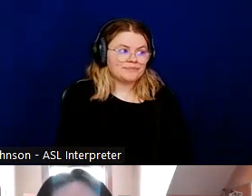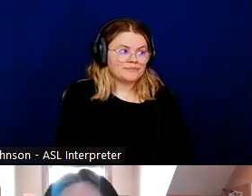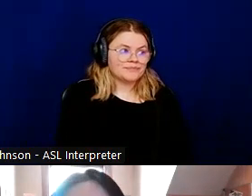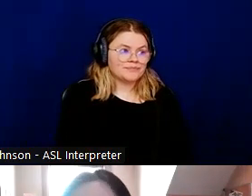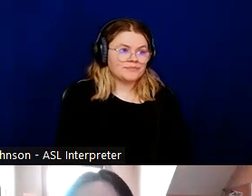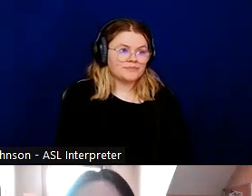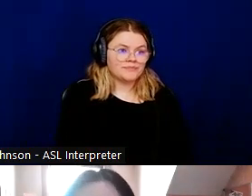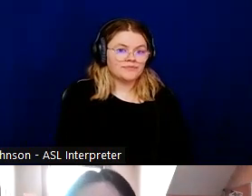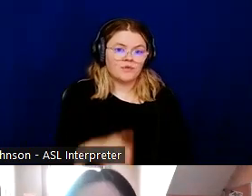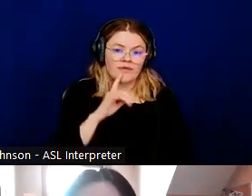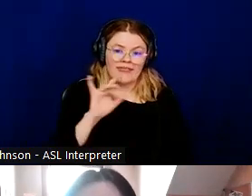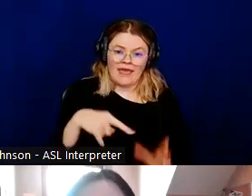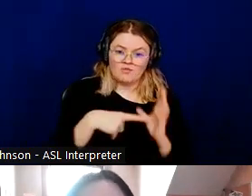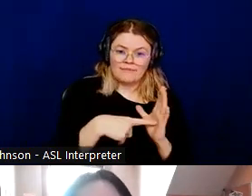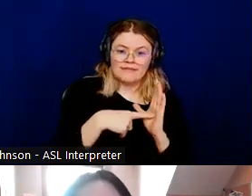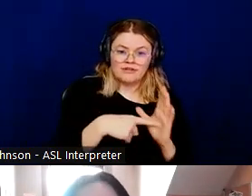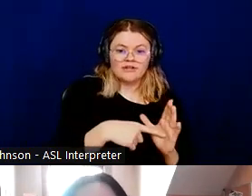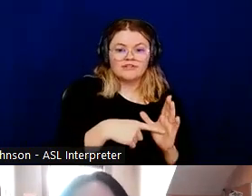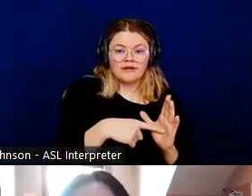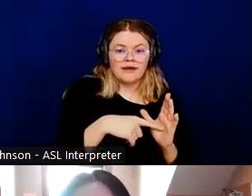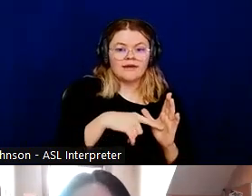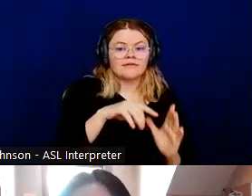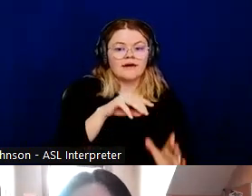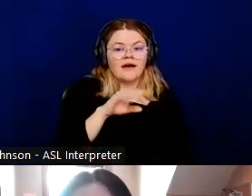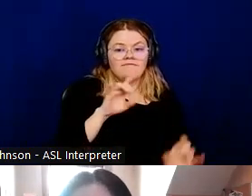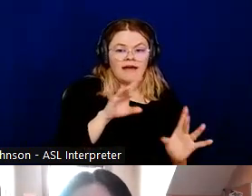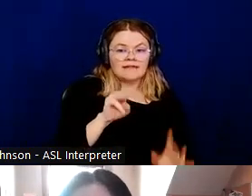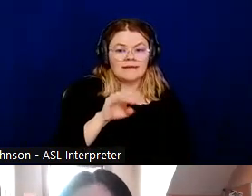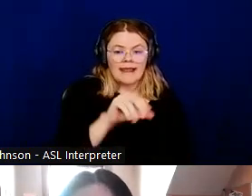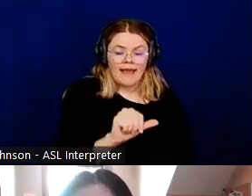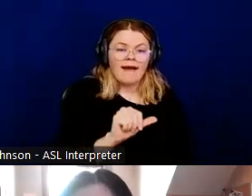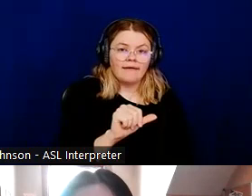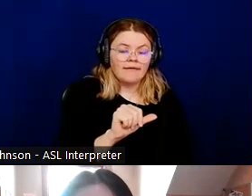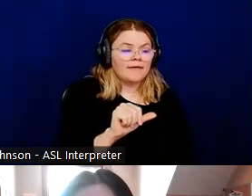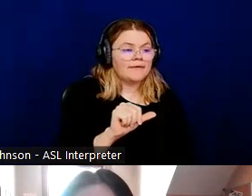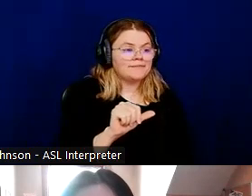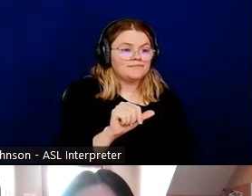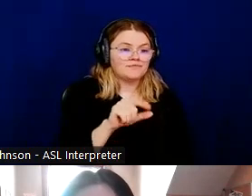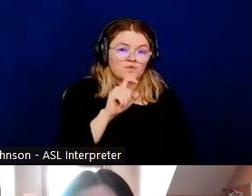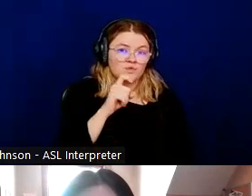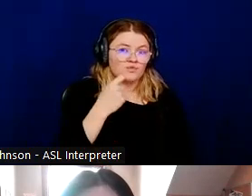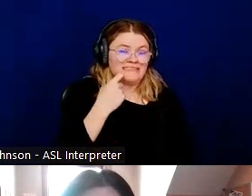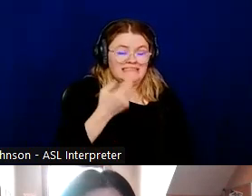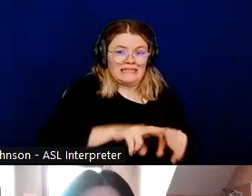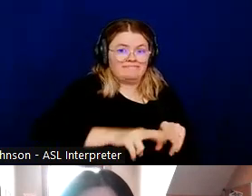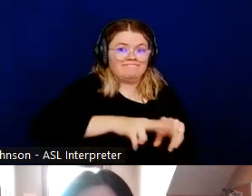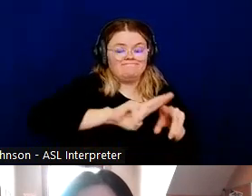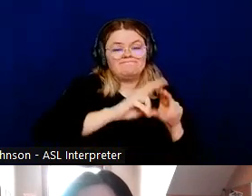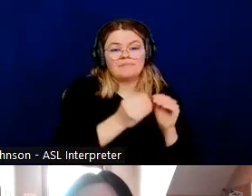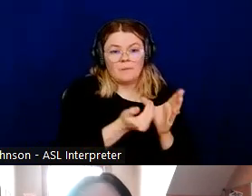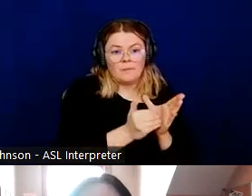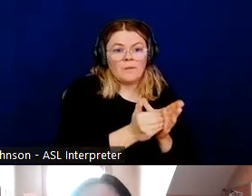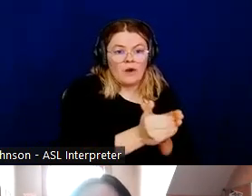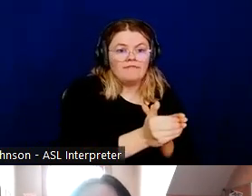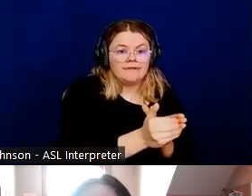of violence against women in the media has greatly increased over the years, with recent research suggesting that